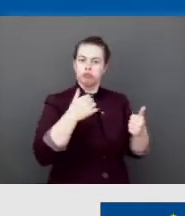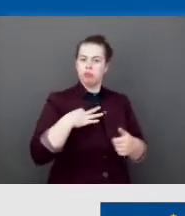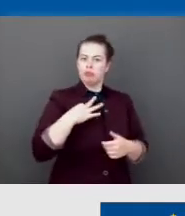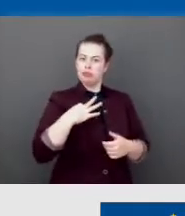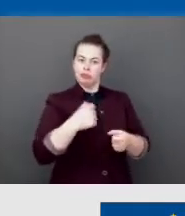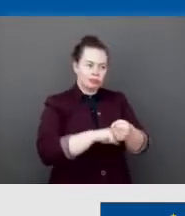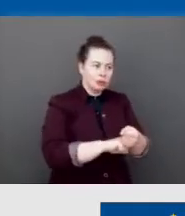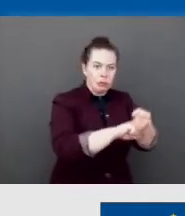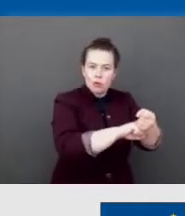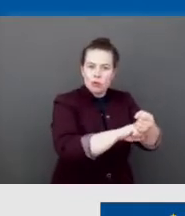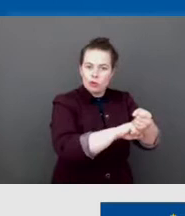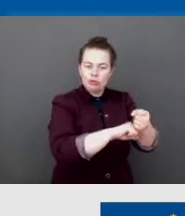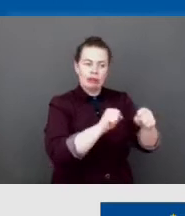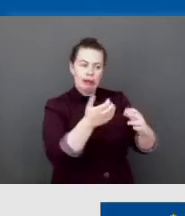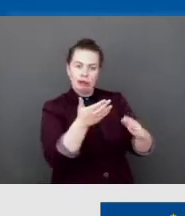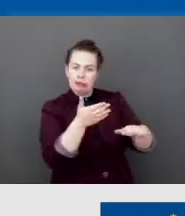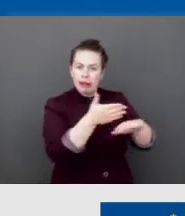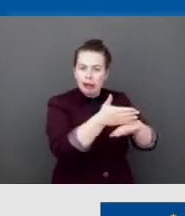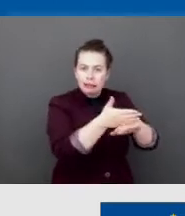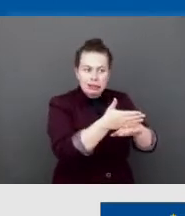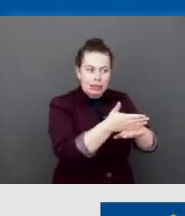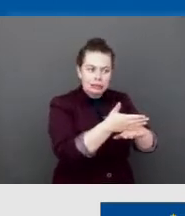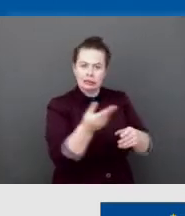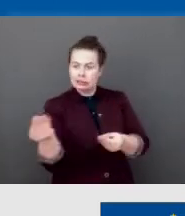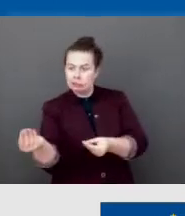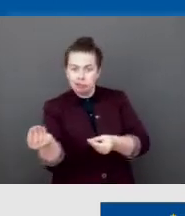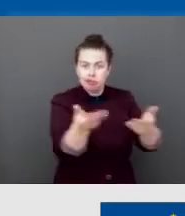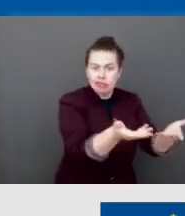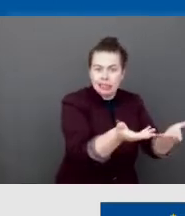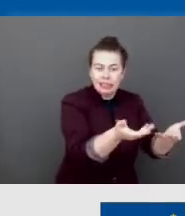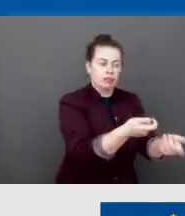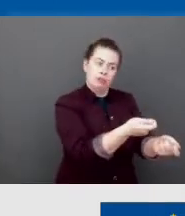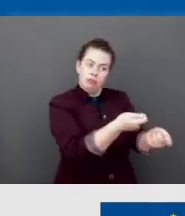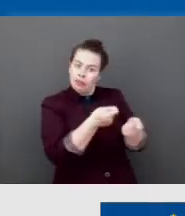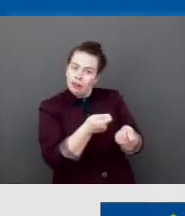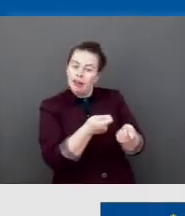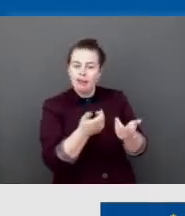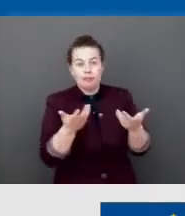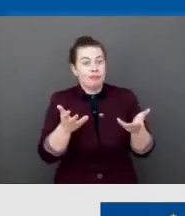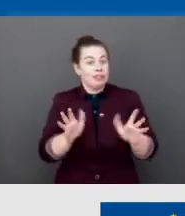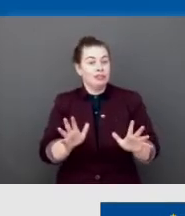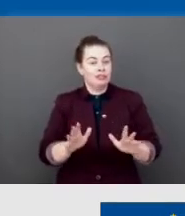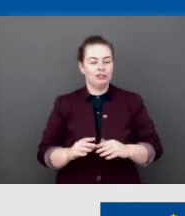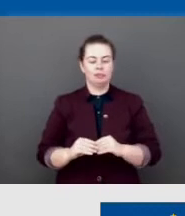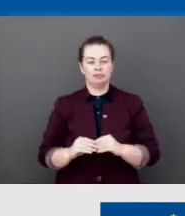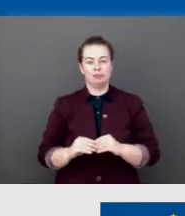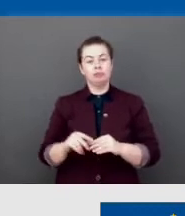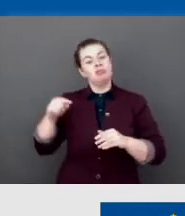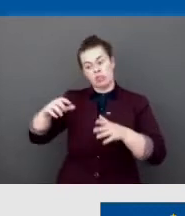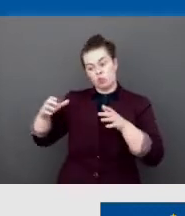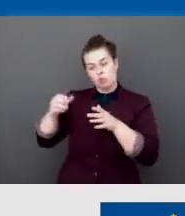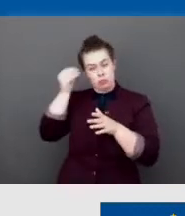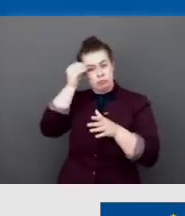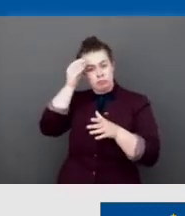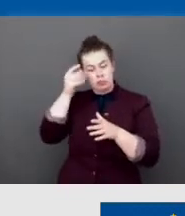to access assistance for older citizens relevant to their particular needs. It includes